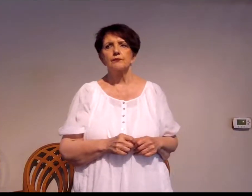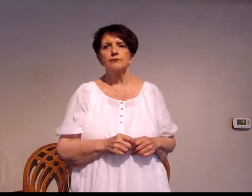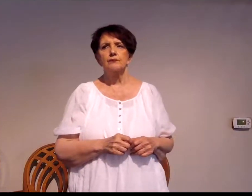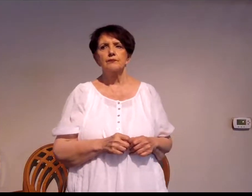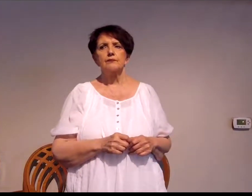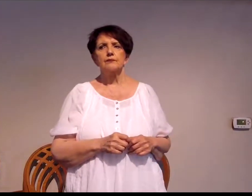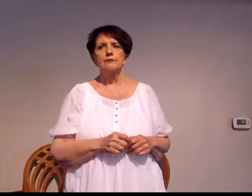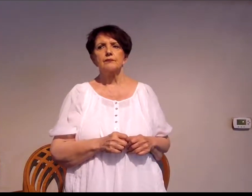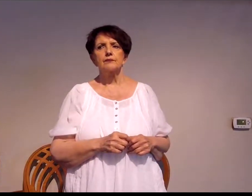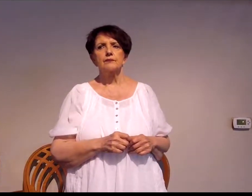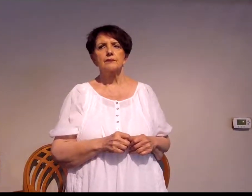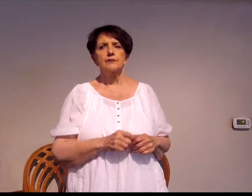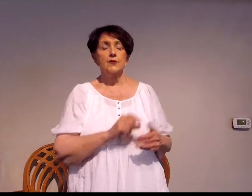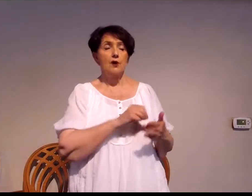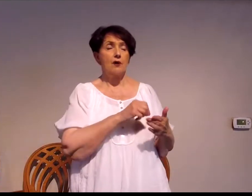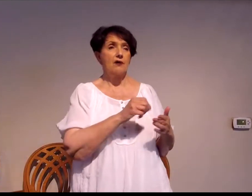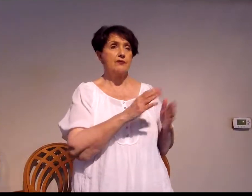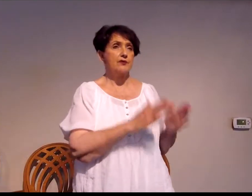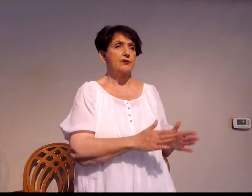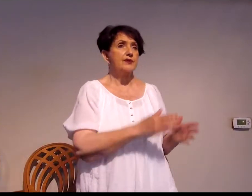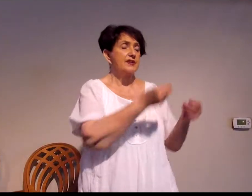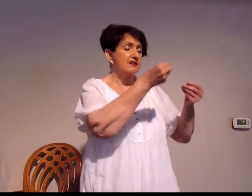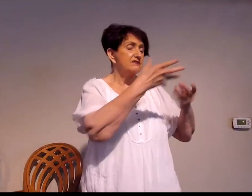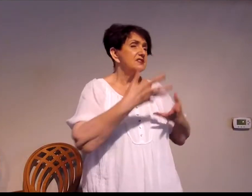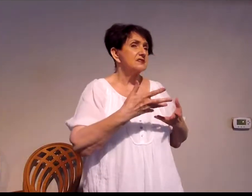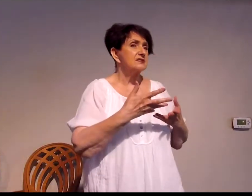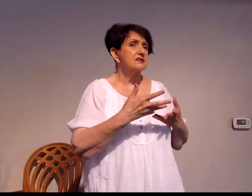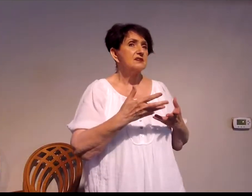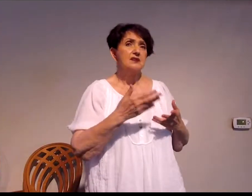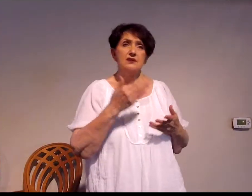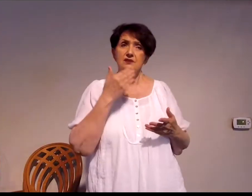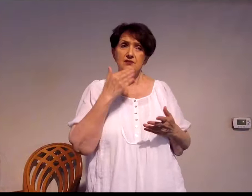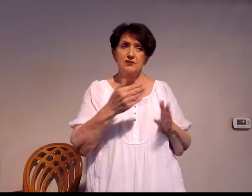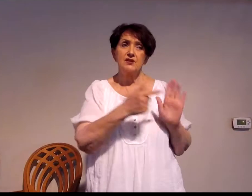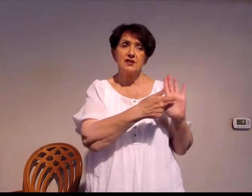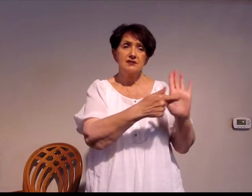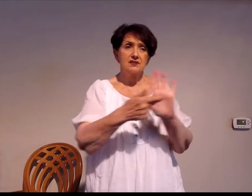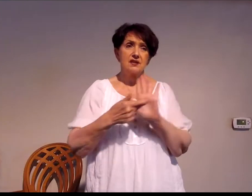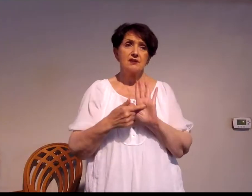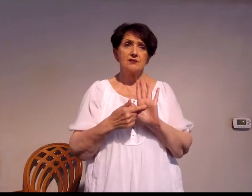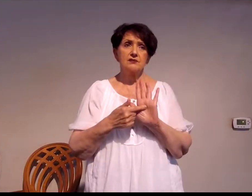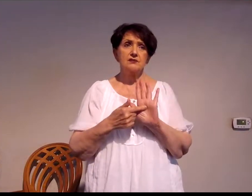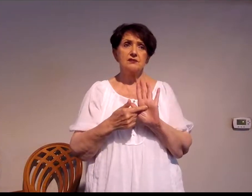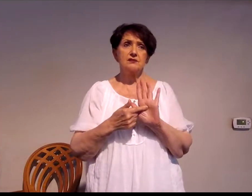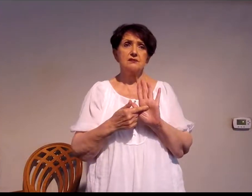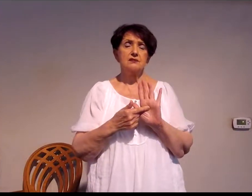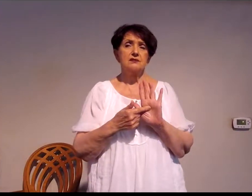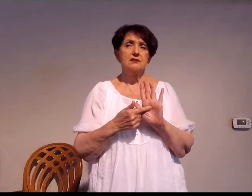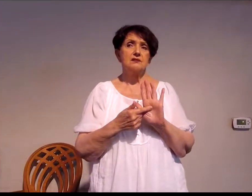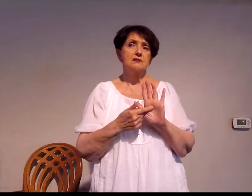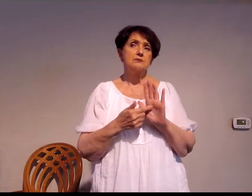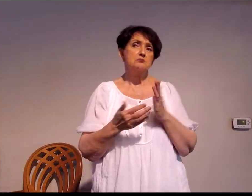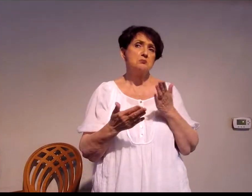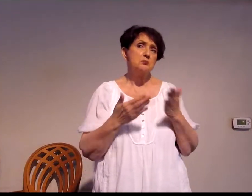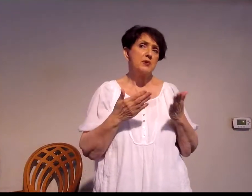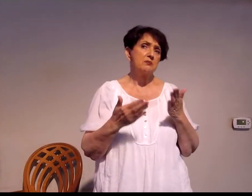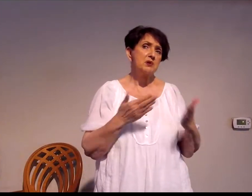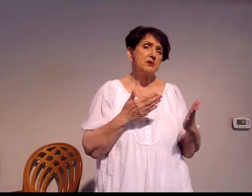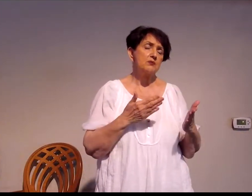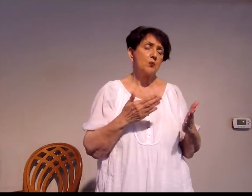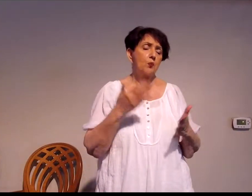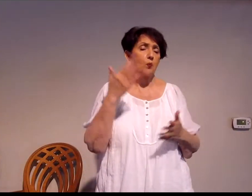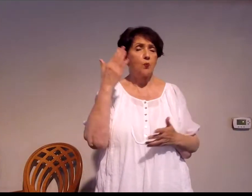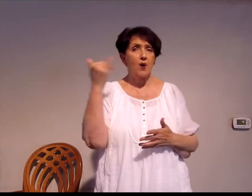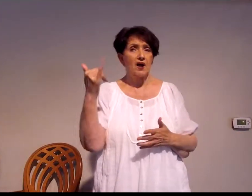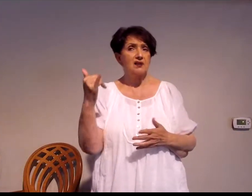Brene Brown gives us some really good indicators as to why perhaps our society,